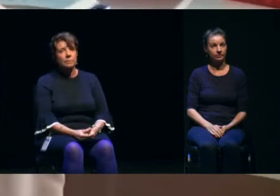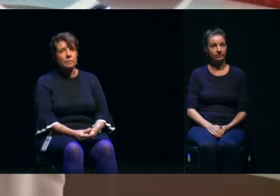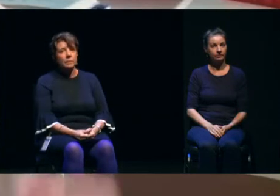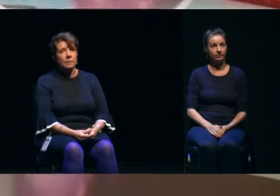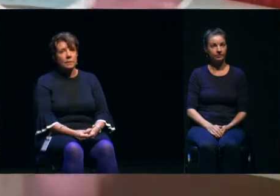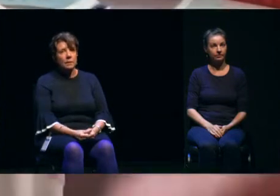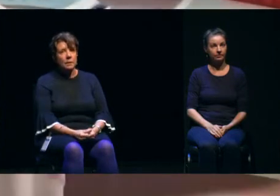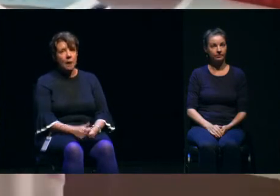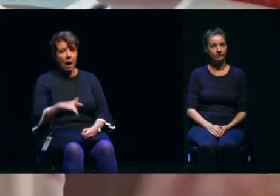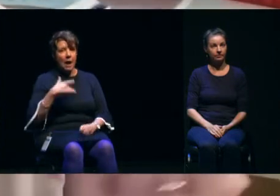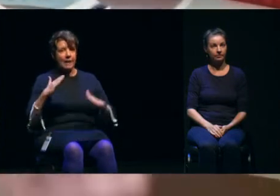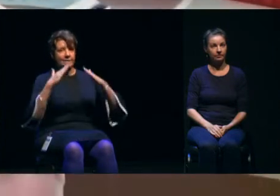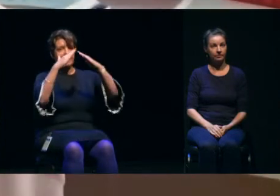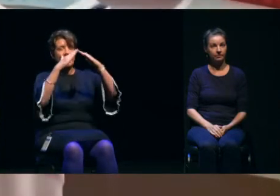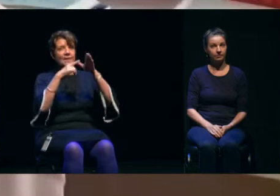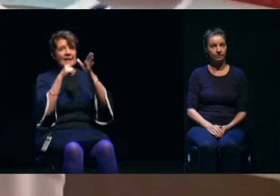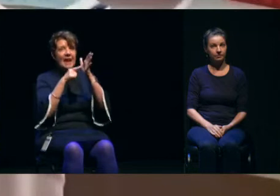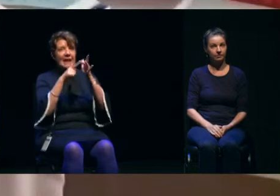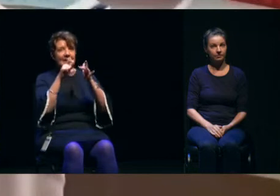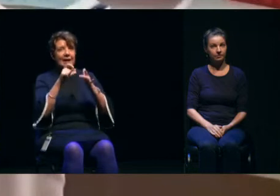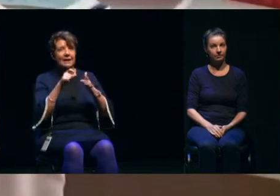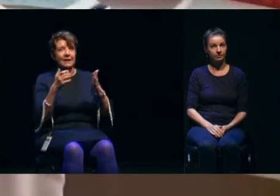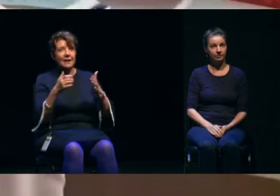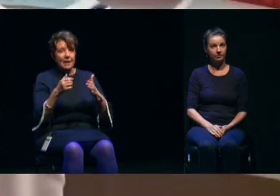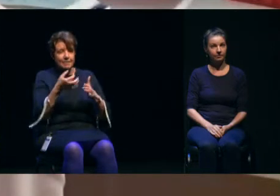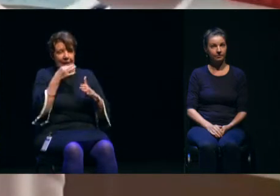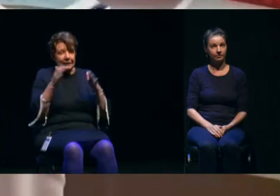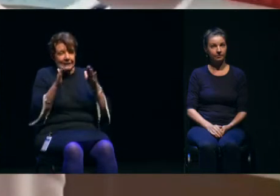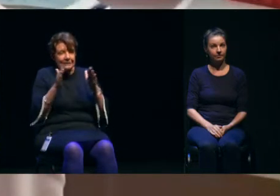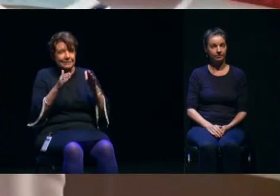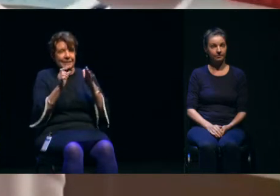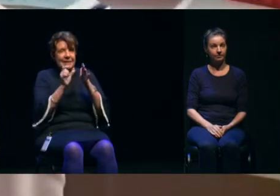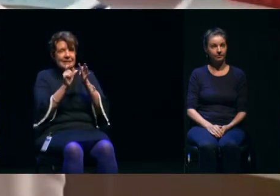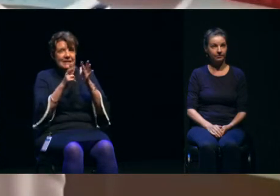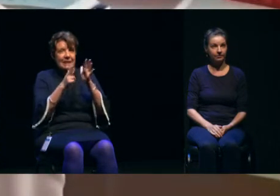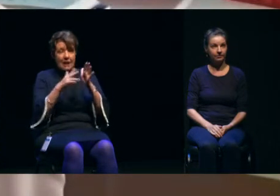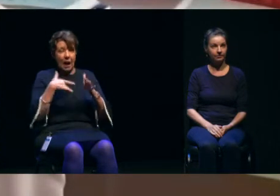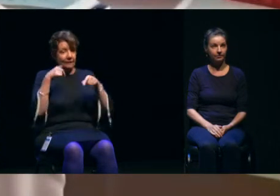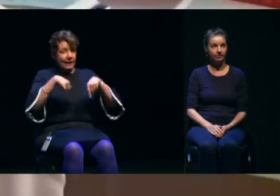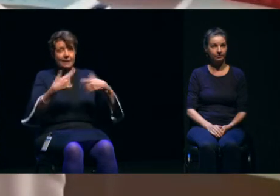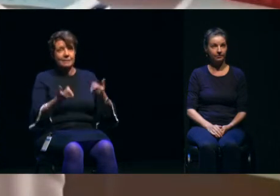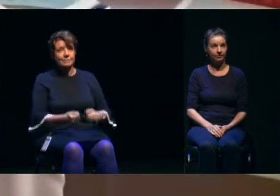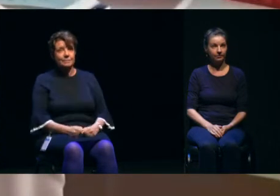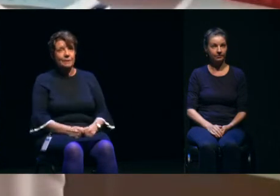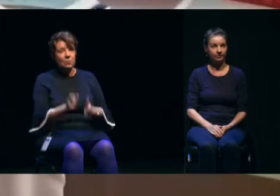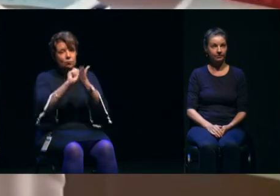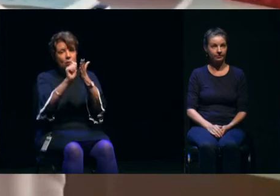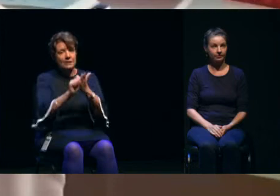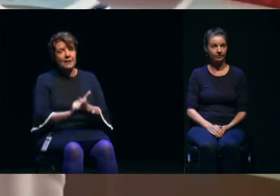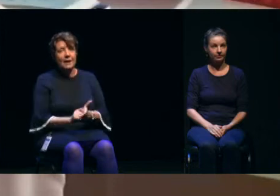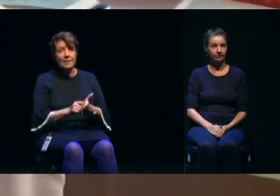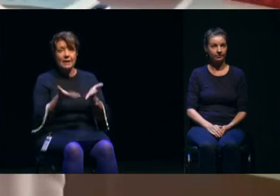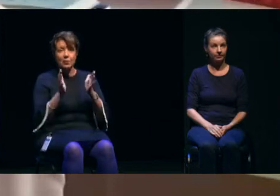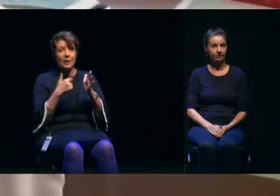I live in this attic where you see me. This is my little den, and I live here writing, and that's all